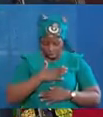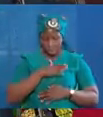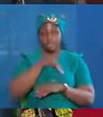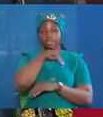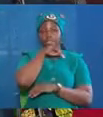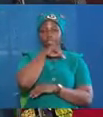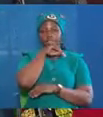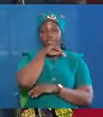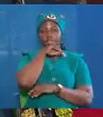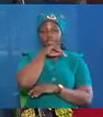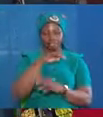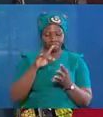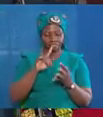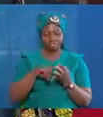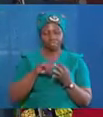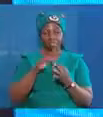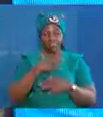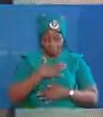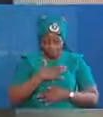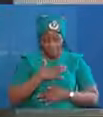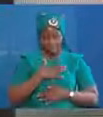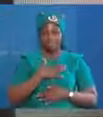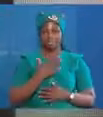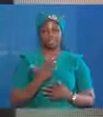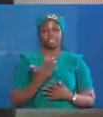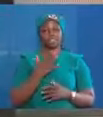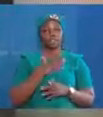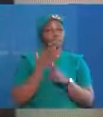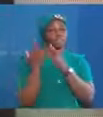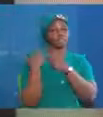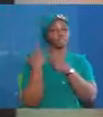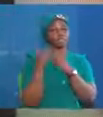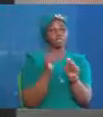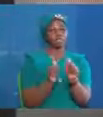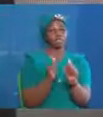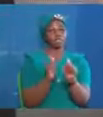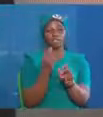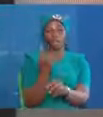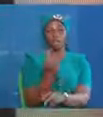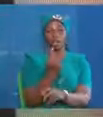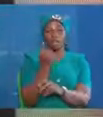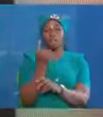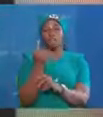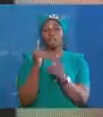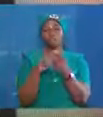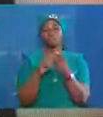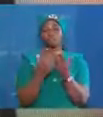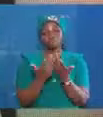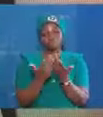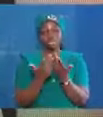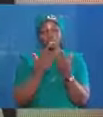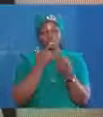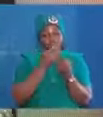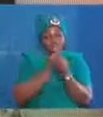Odinga, Your Excellency, my duty is just to tell the gathering the way